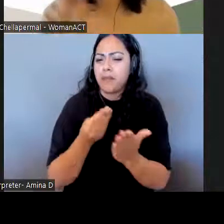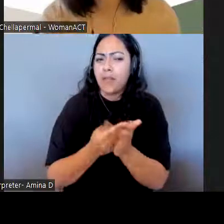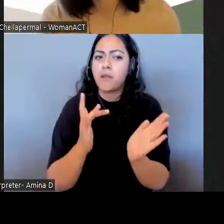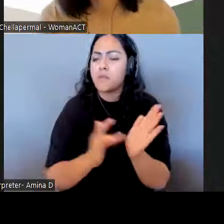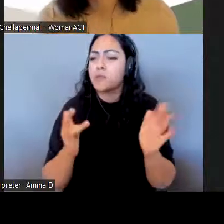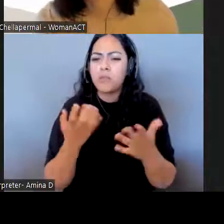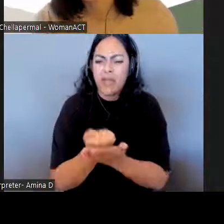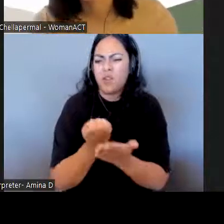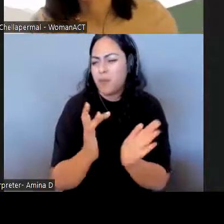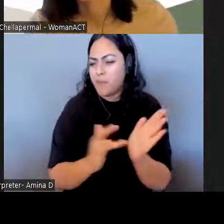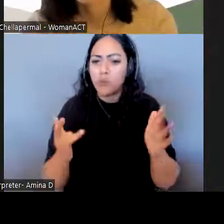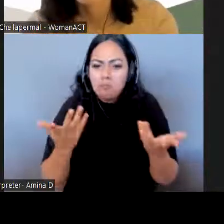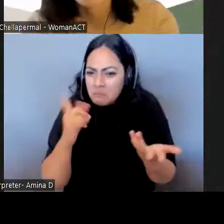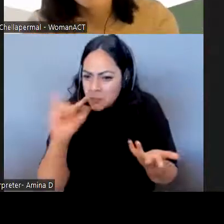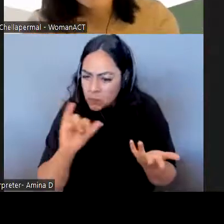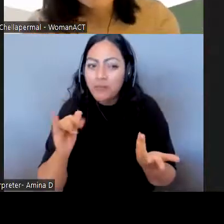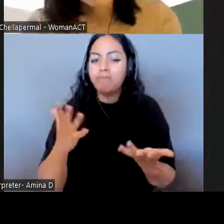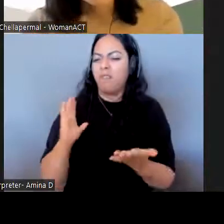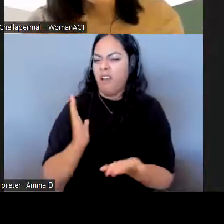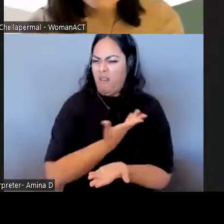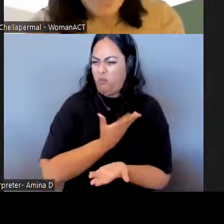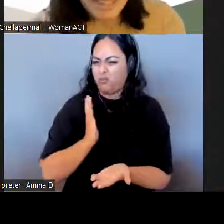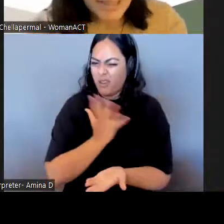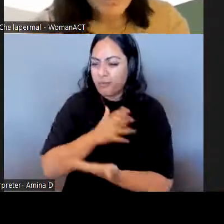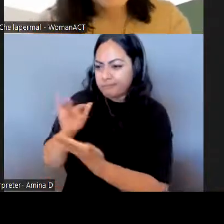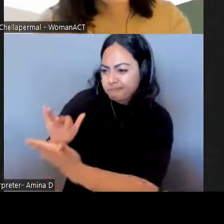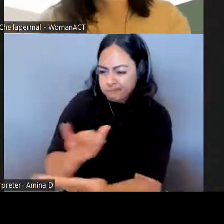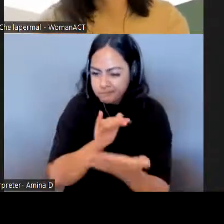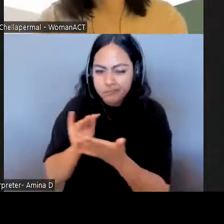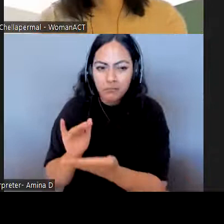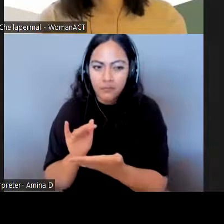And that's mostly from our research study. So just wanted to